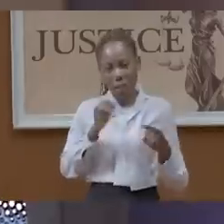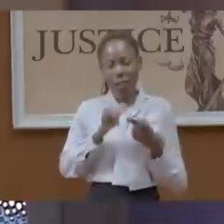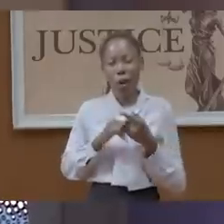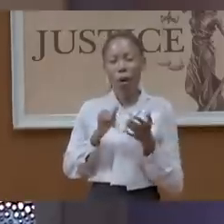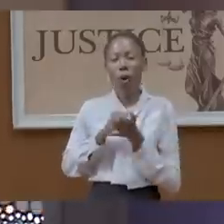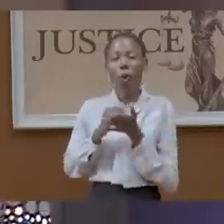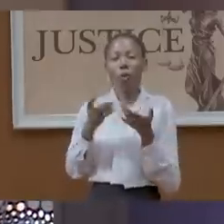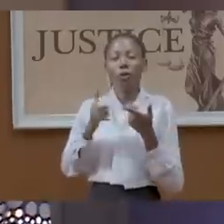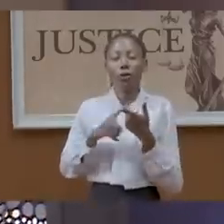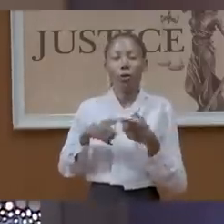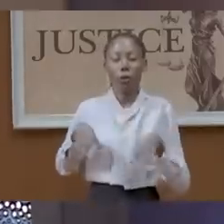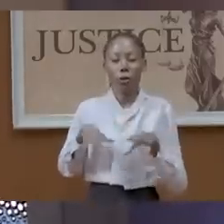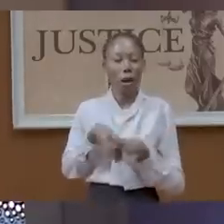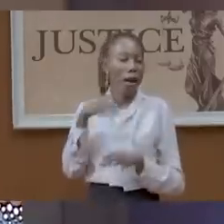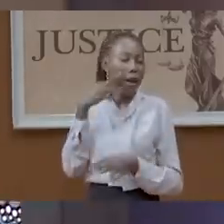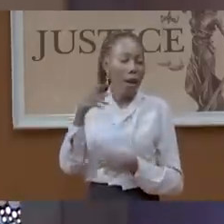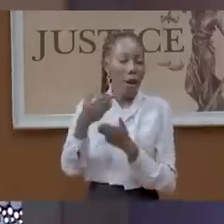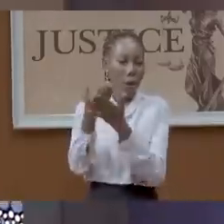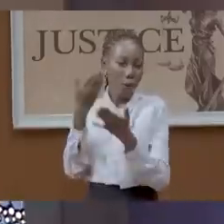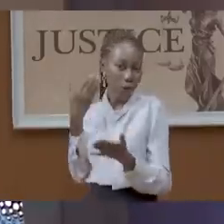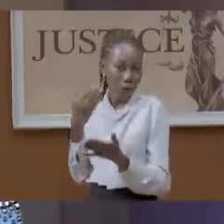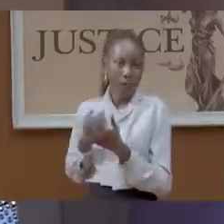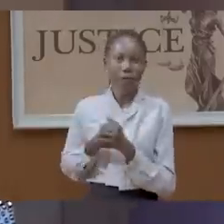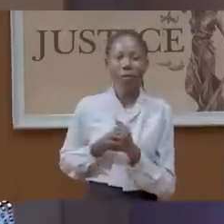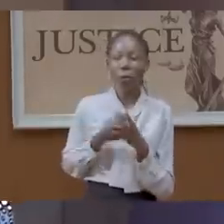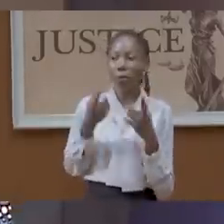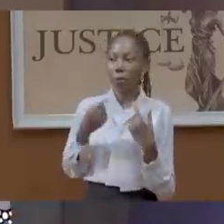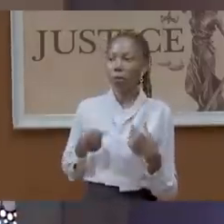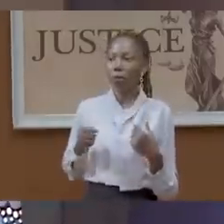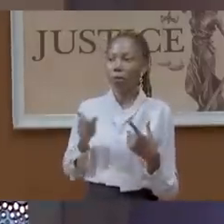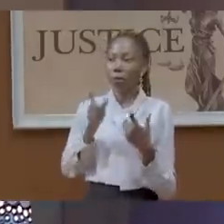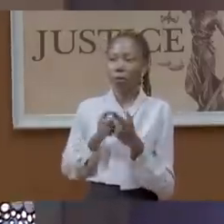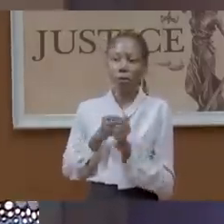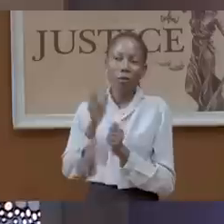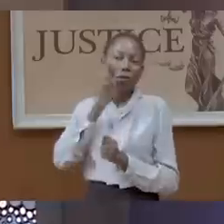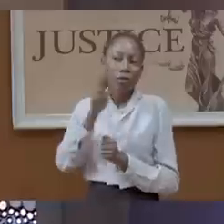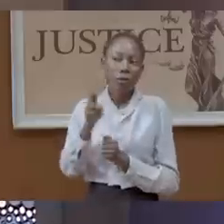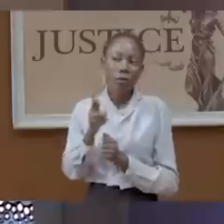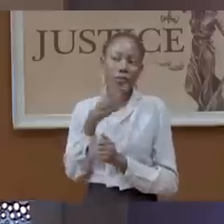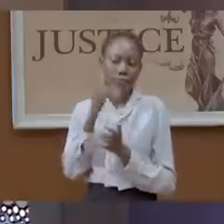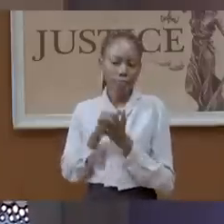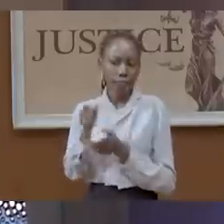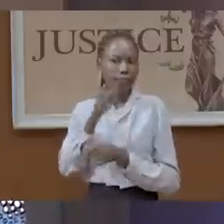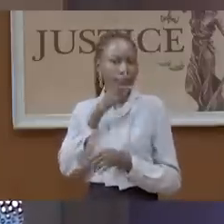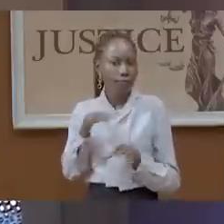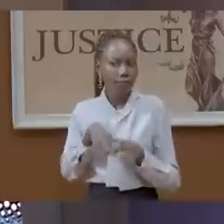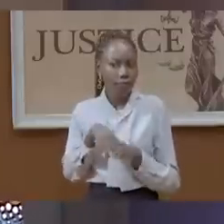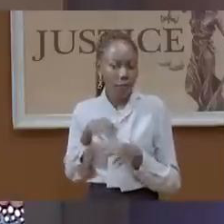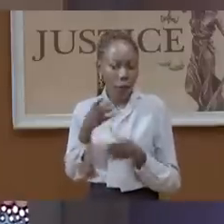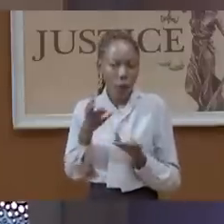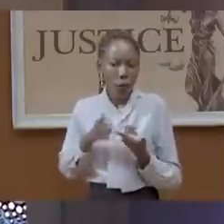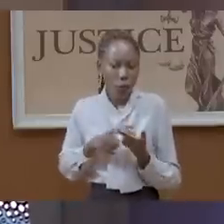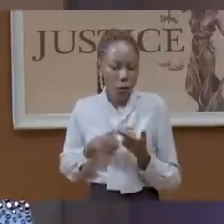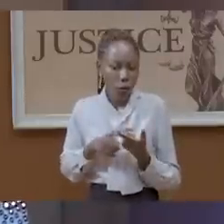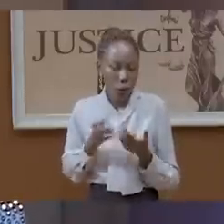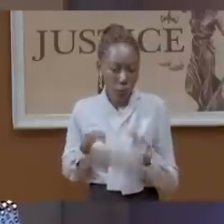friend. That's an older friend. That wants to meet her with that friend. So she now said, are you married? He said, no. Do you want to get married? I said, yes.